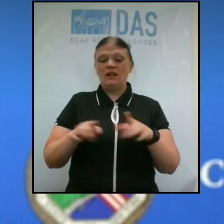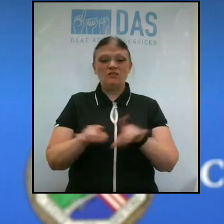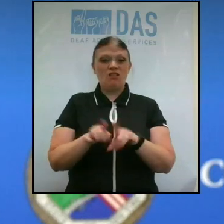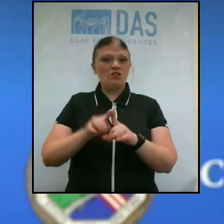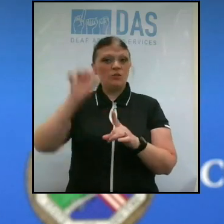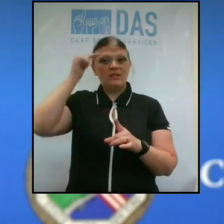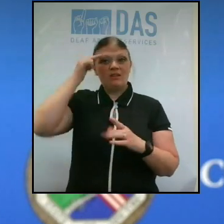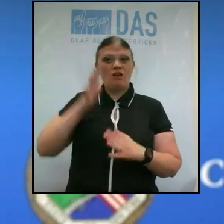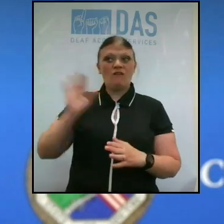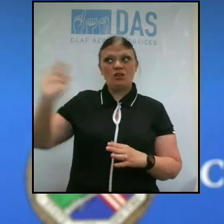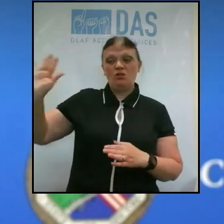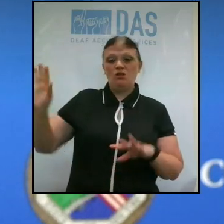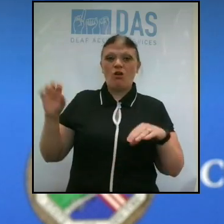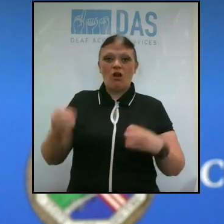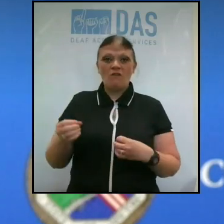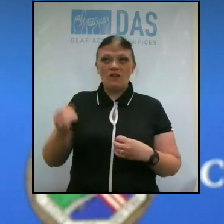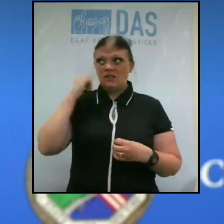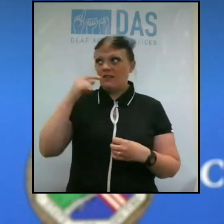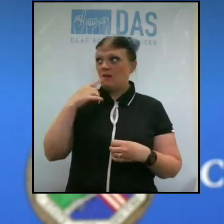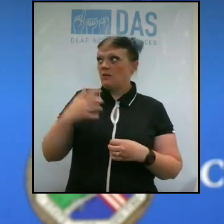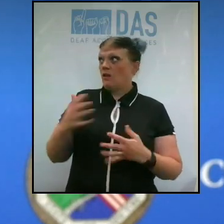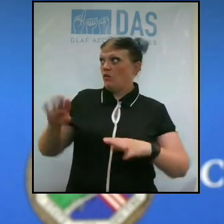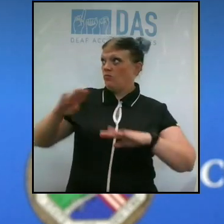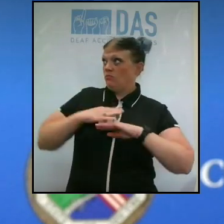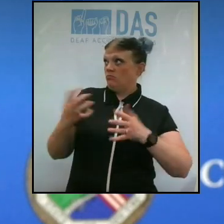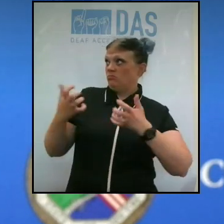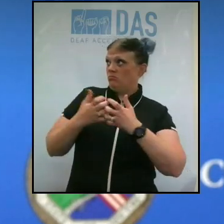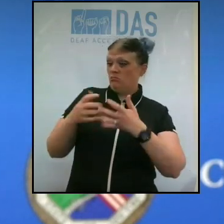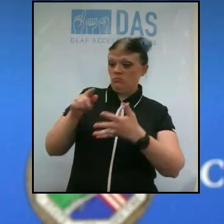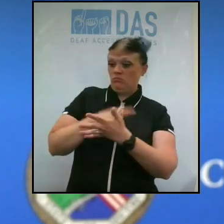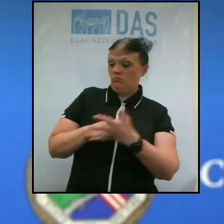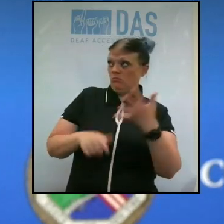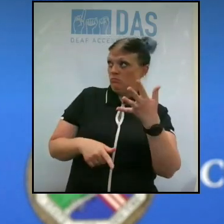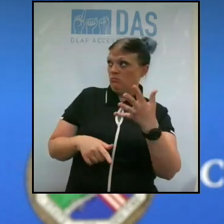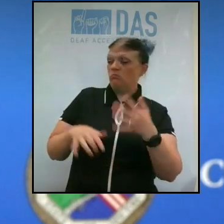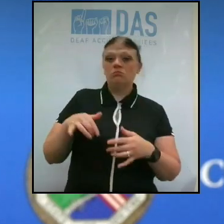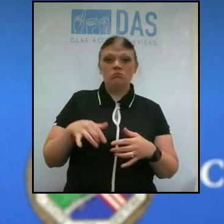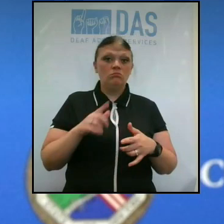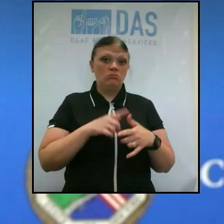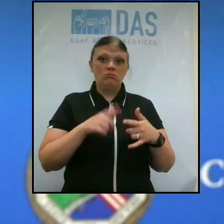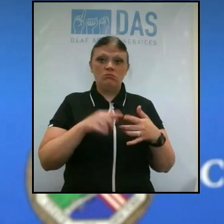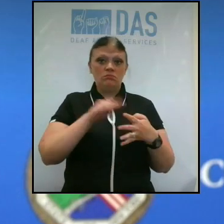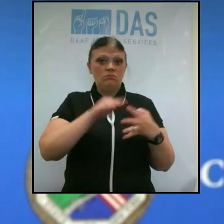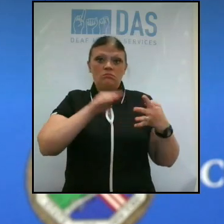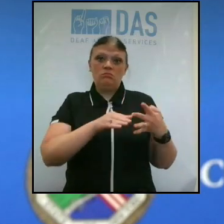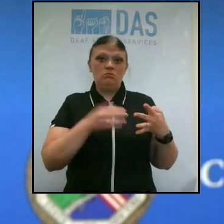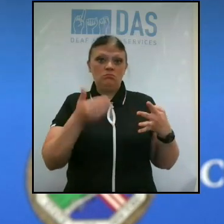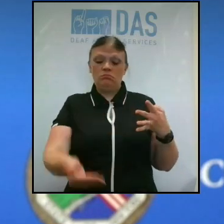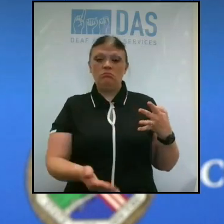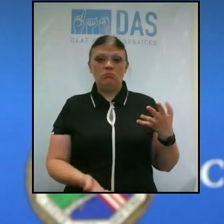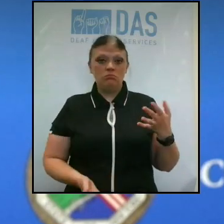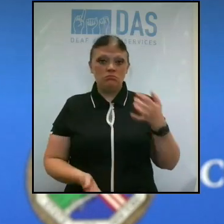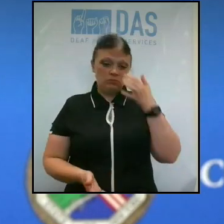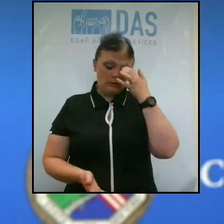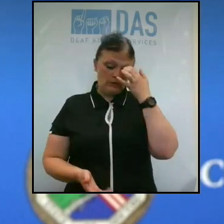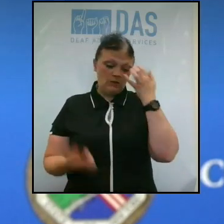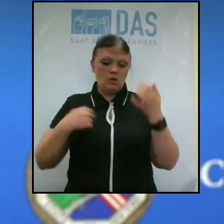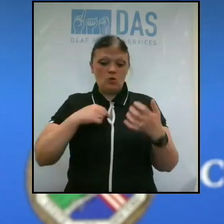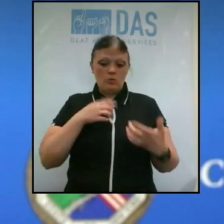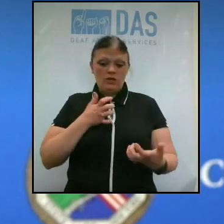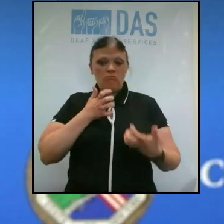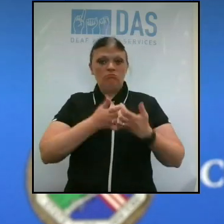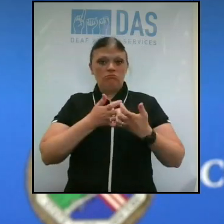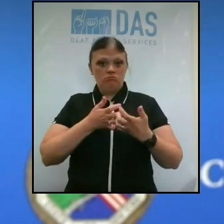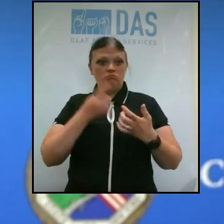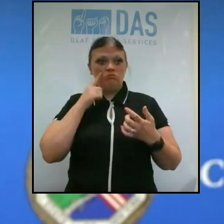office. If they say you've met the metrics, you can move on and move on from phase 1 to phase 2, you'll go to phase 2. We met the metrics for phase 1.